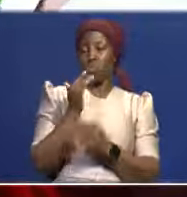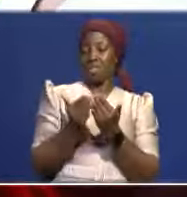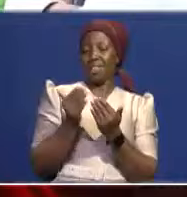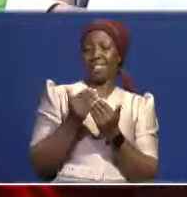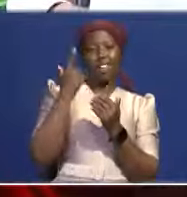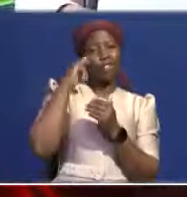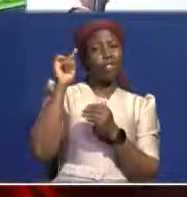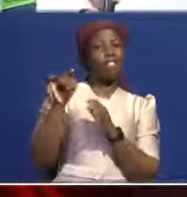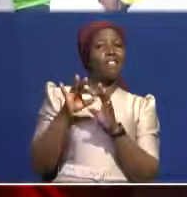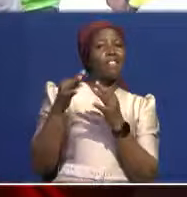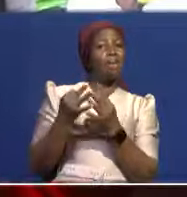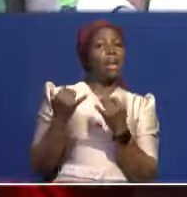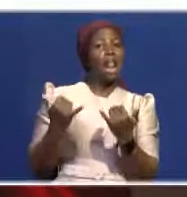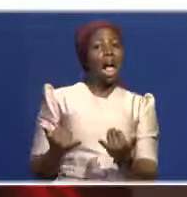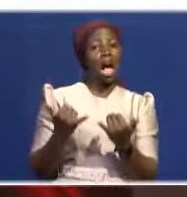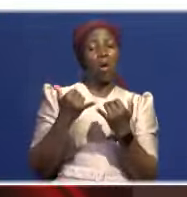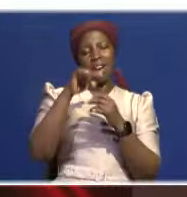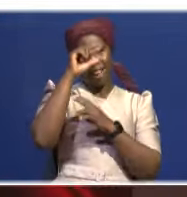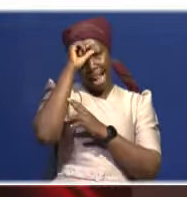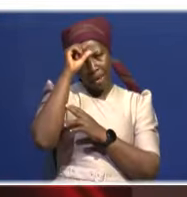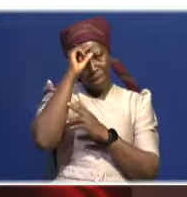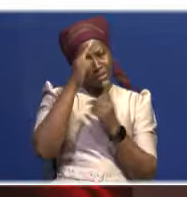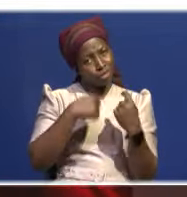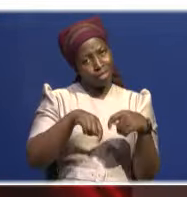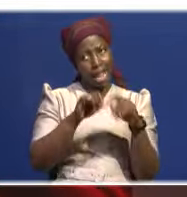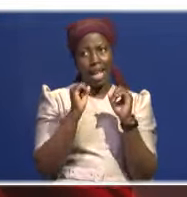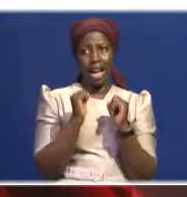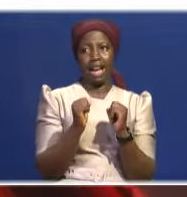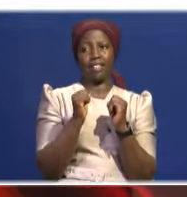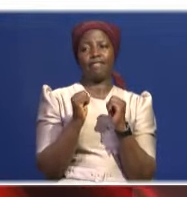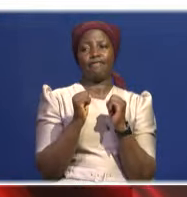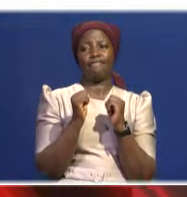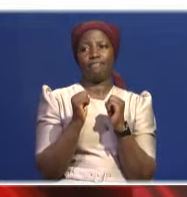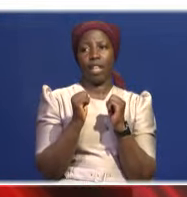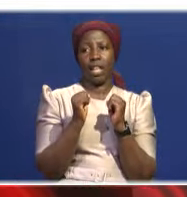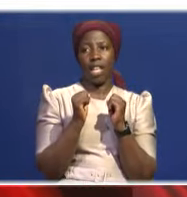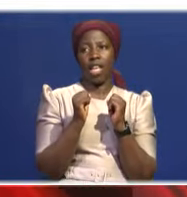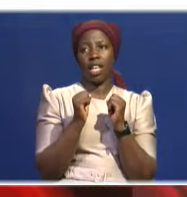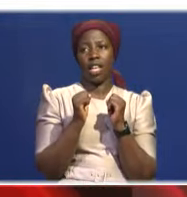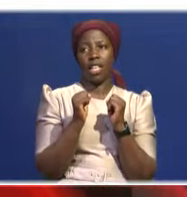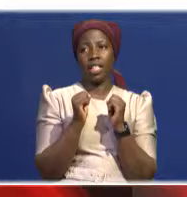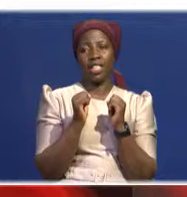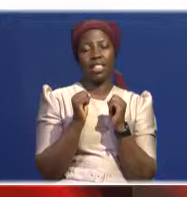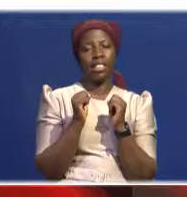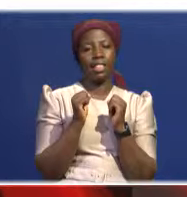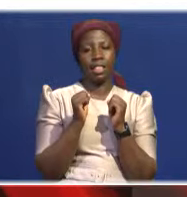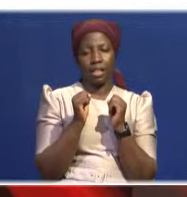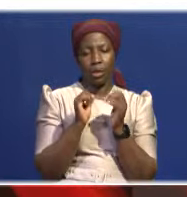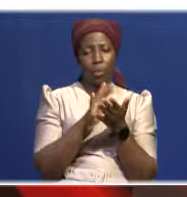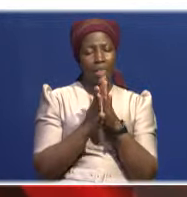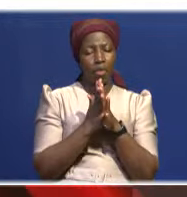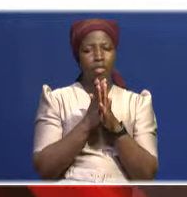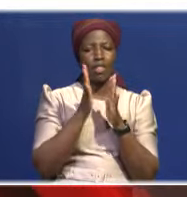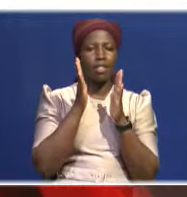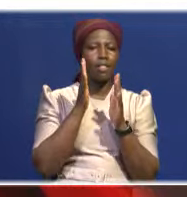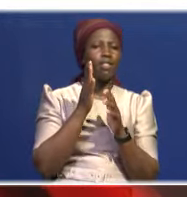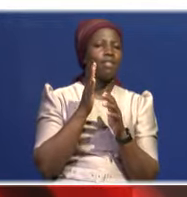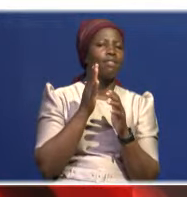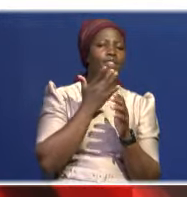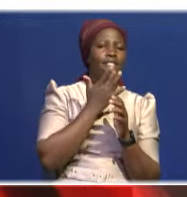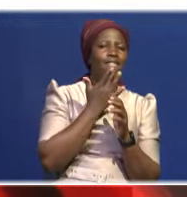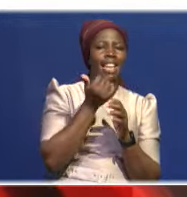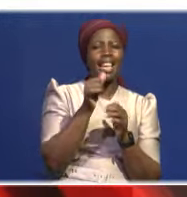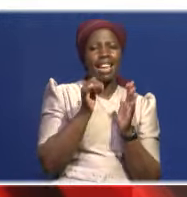Serikali pia ijaribu vile iwezavyo, regardless of these people, whomever they are, wachukuliwe hatua